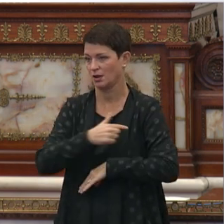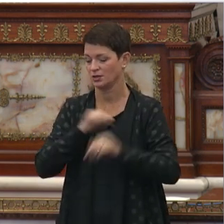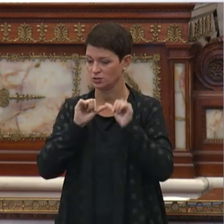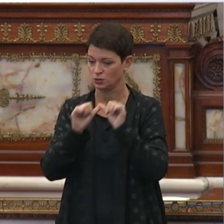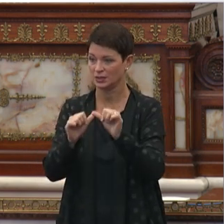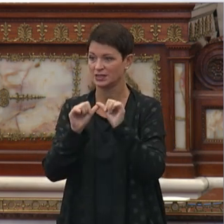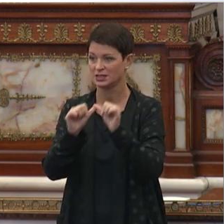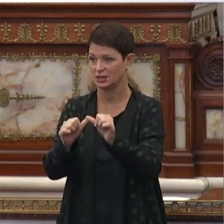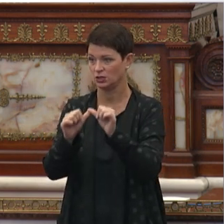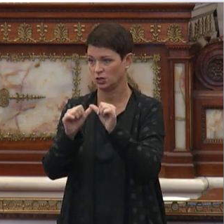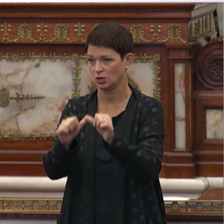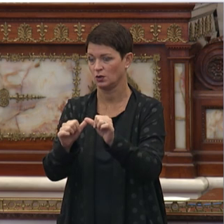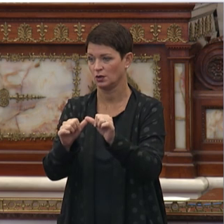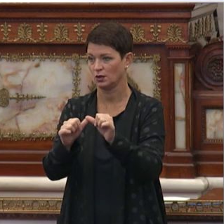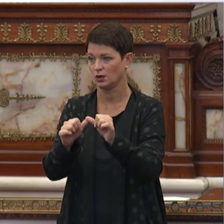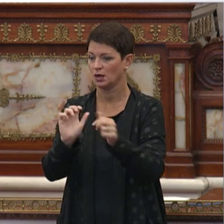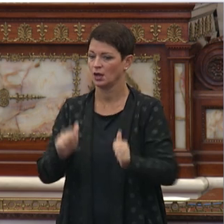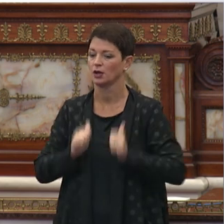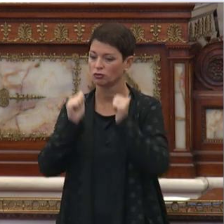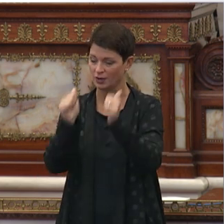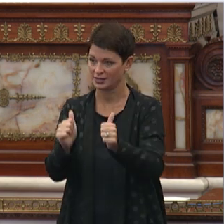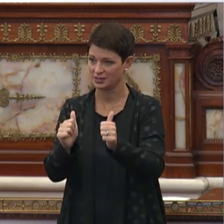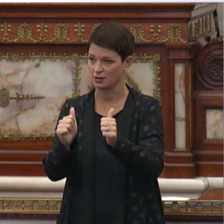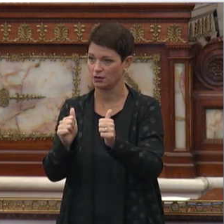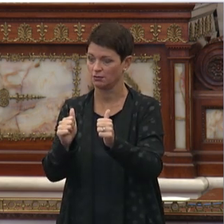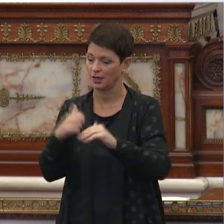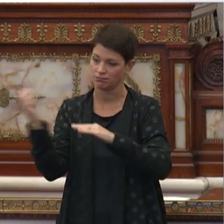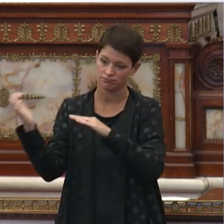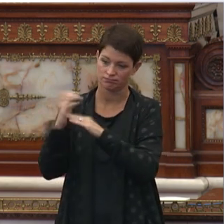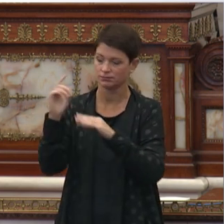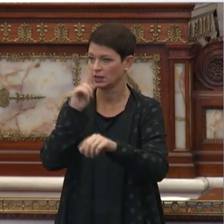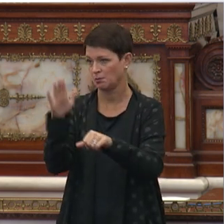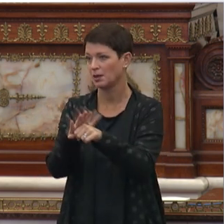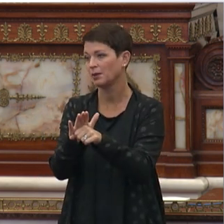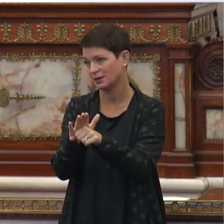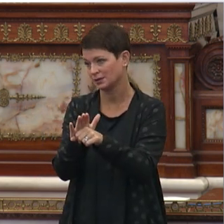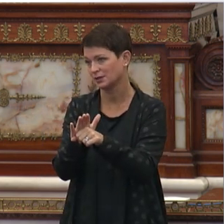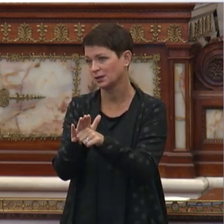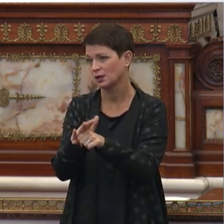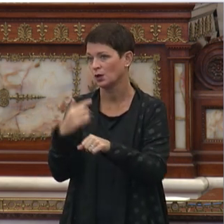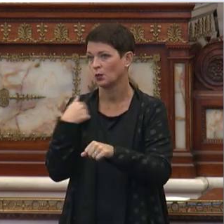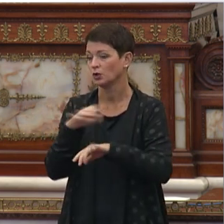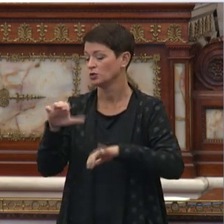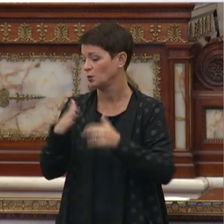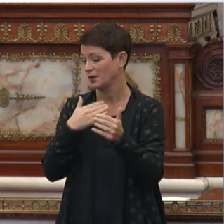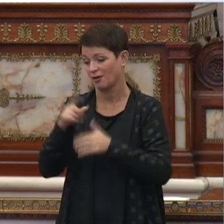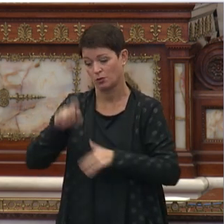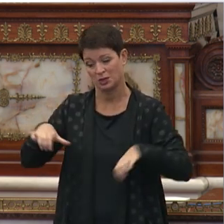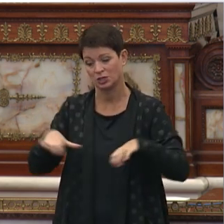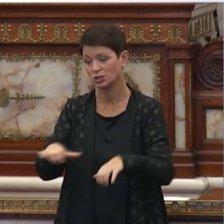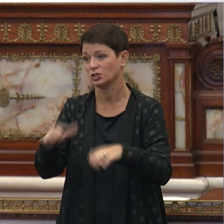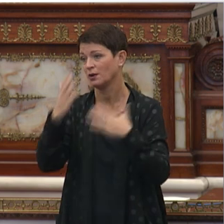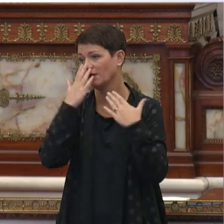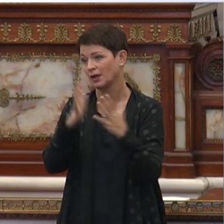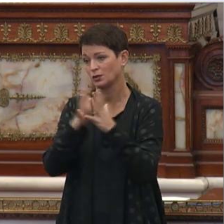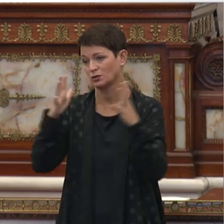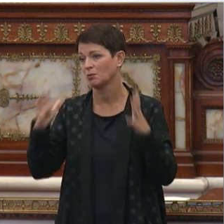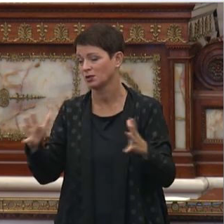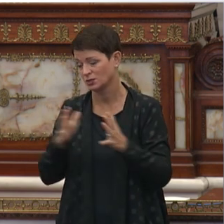continue very aggressive and unprecedented level of commitment, and we're going to do what we have to do. So thank you so